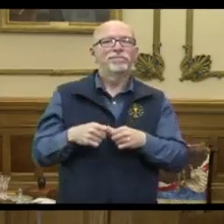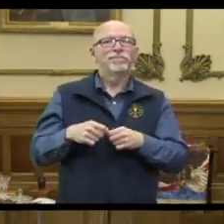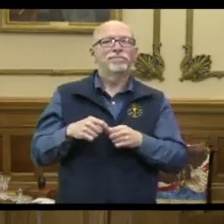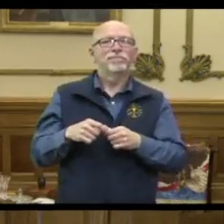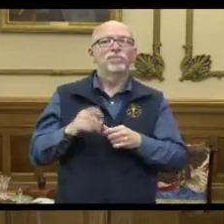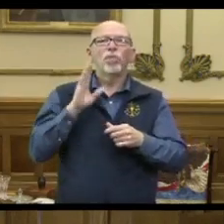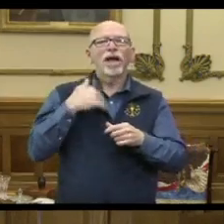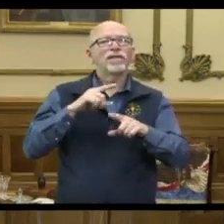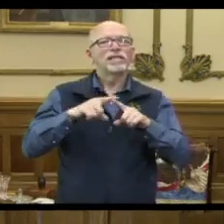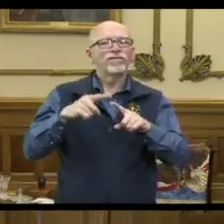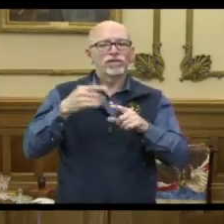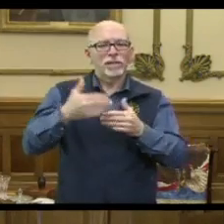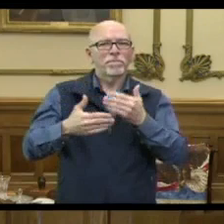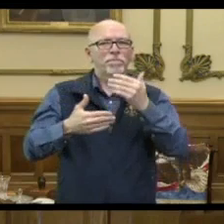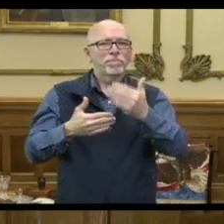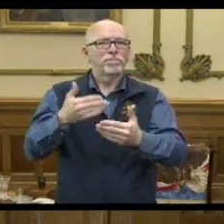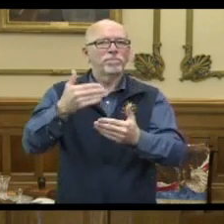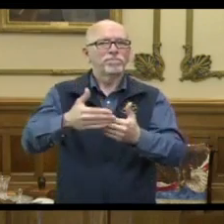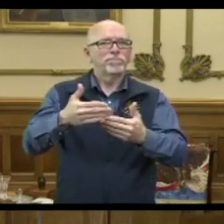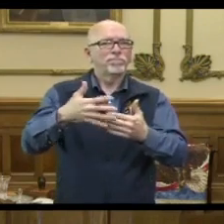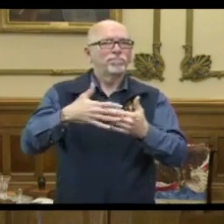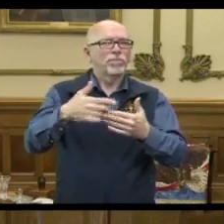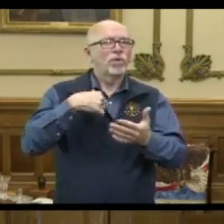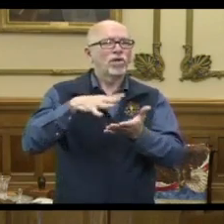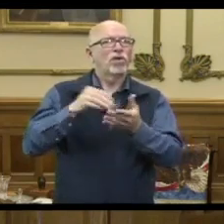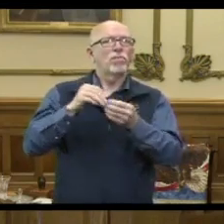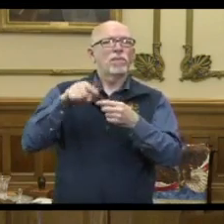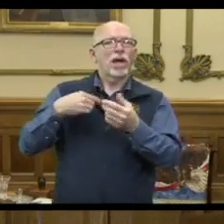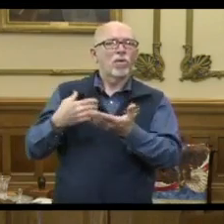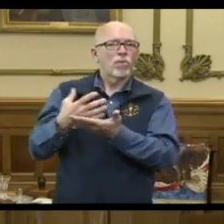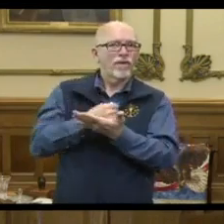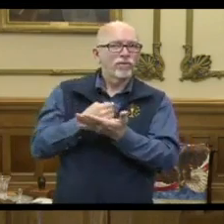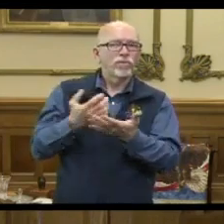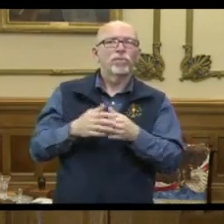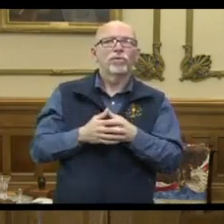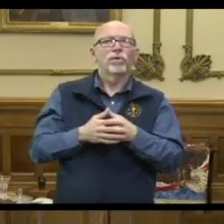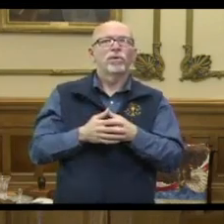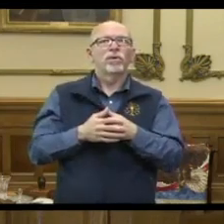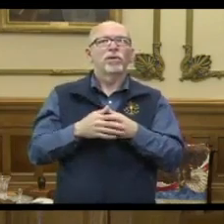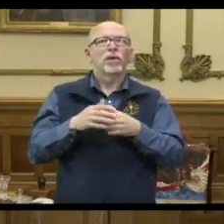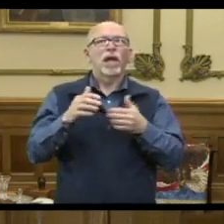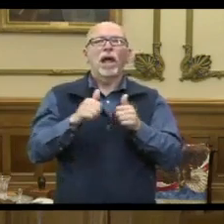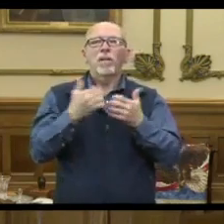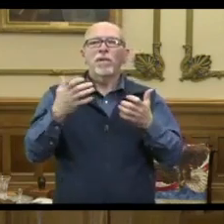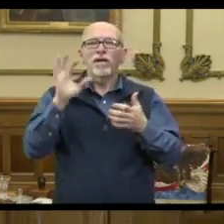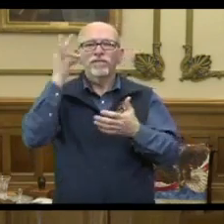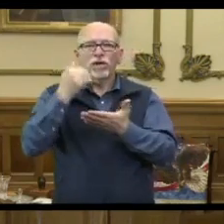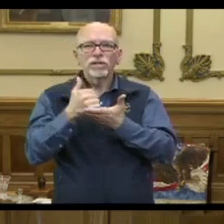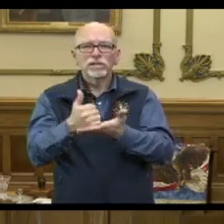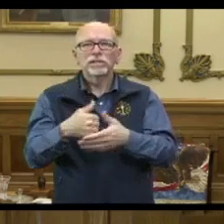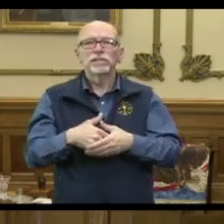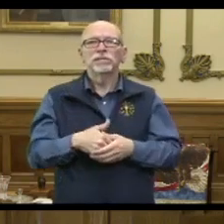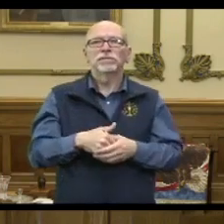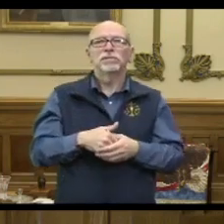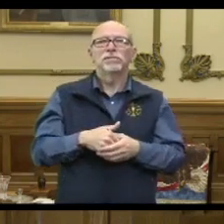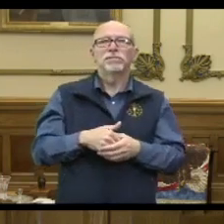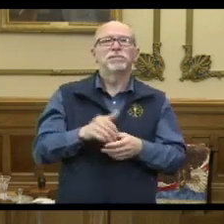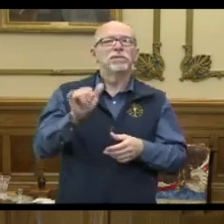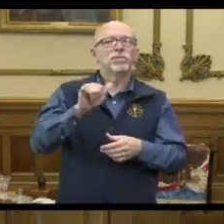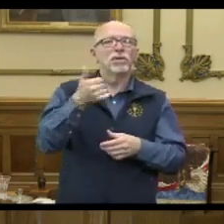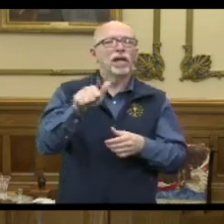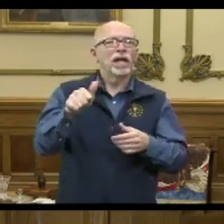different steps that we take over time as we learn more about the revenue picture, the extent of federal assistance, as well as